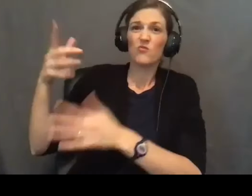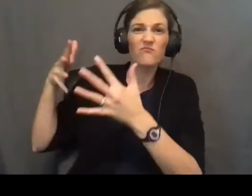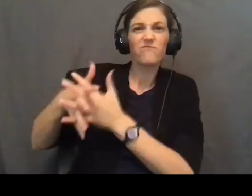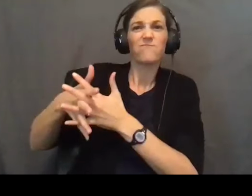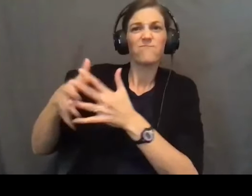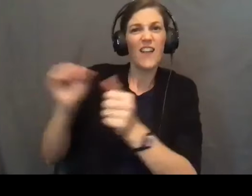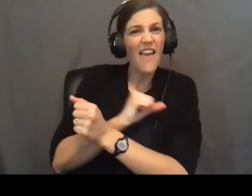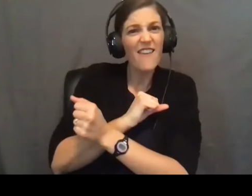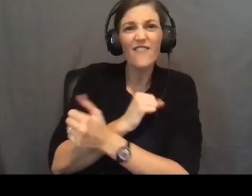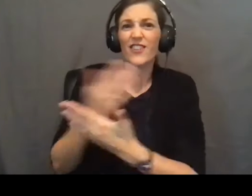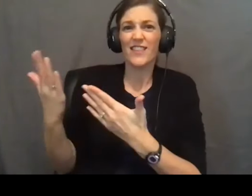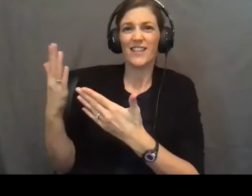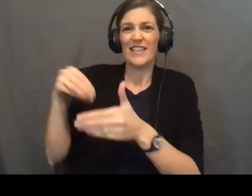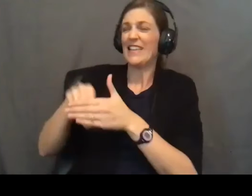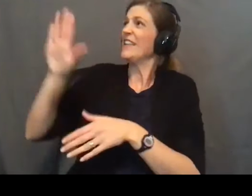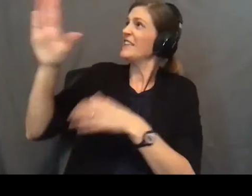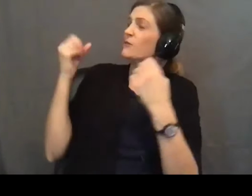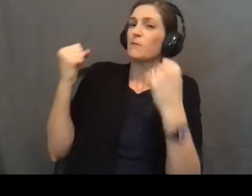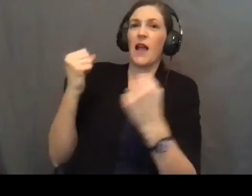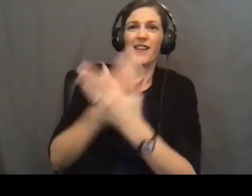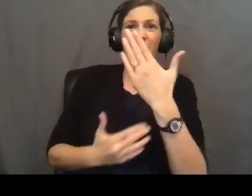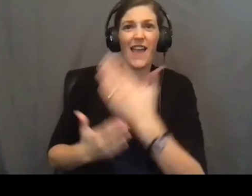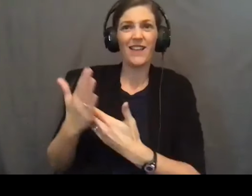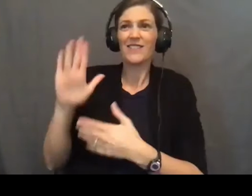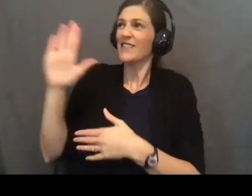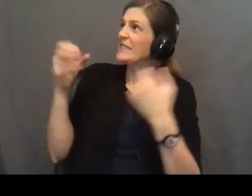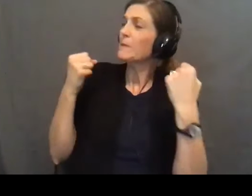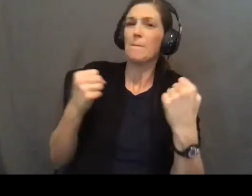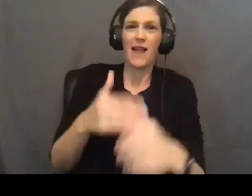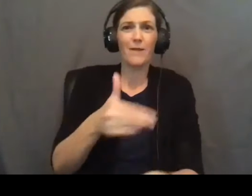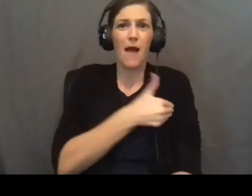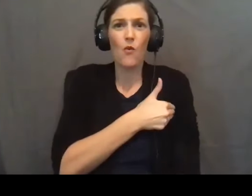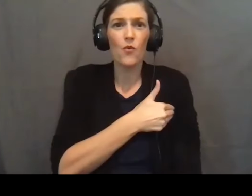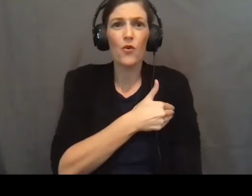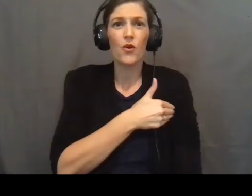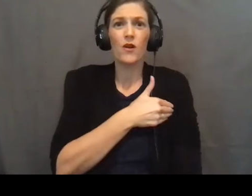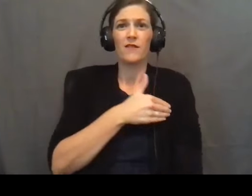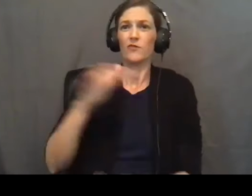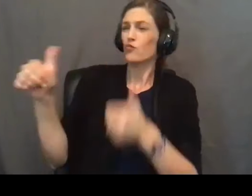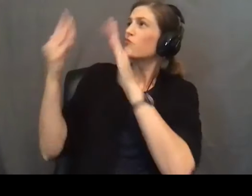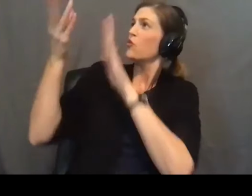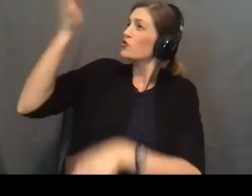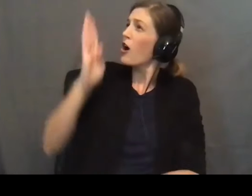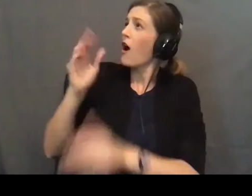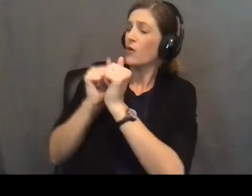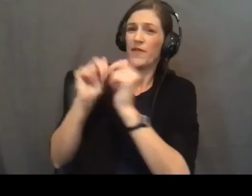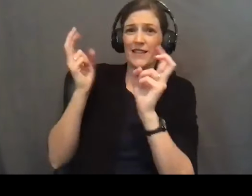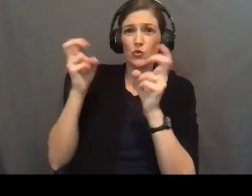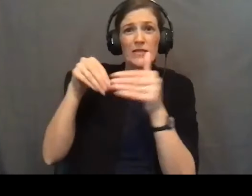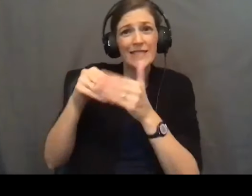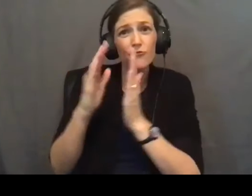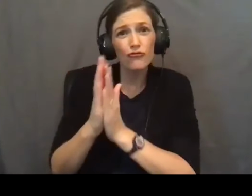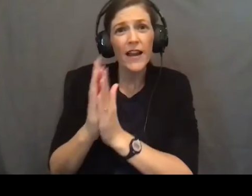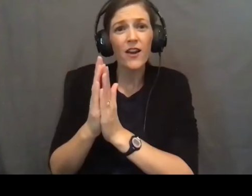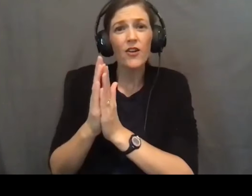in his mighty hand and his power. You go to God with these issues in prayer. You